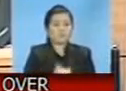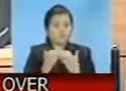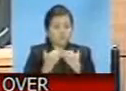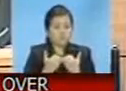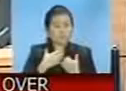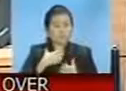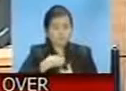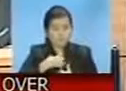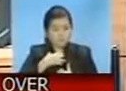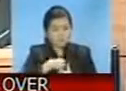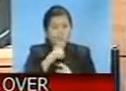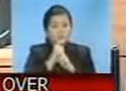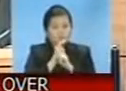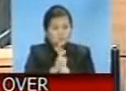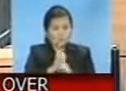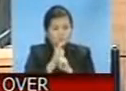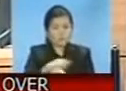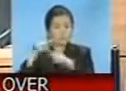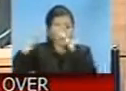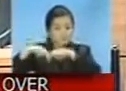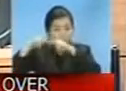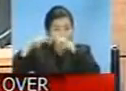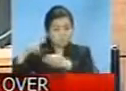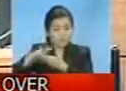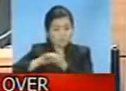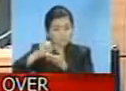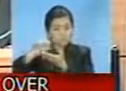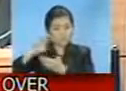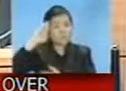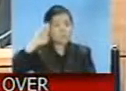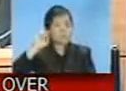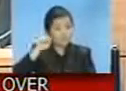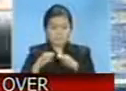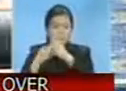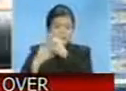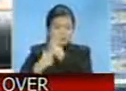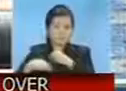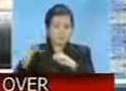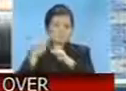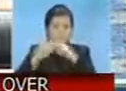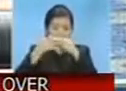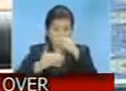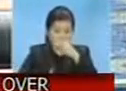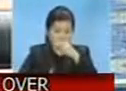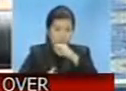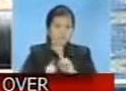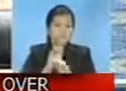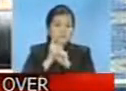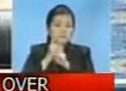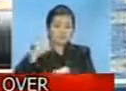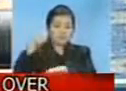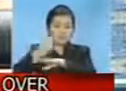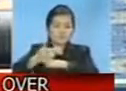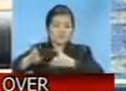National Reconciliation has misrepresented the blueprint, especially in terms of issuing amnesty and other laws